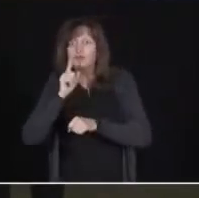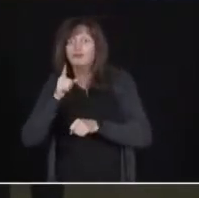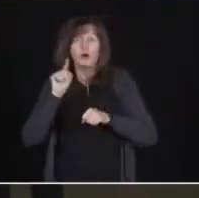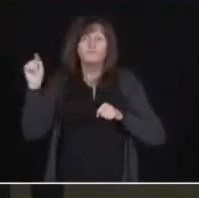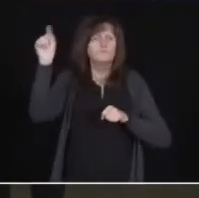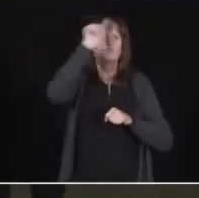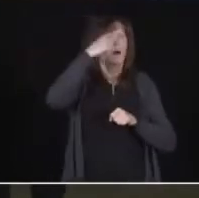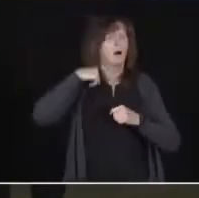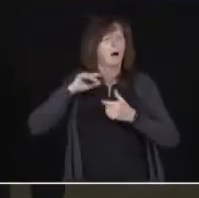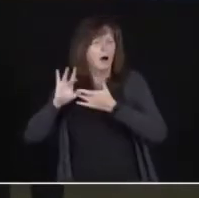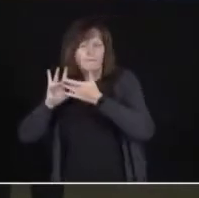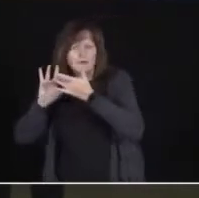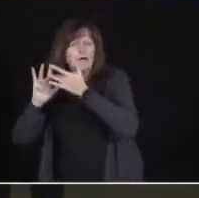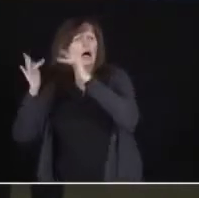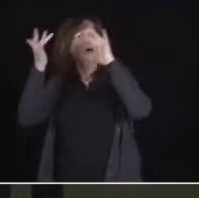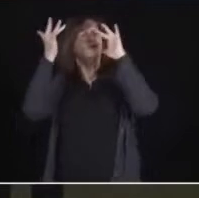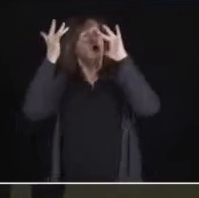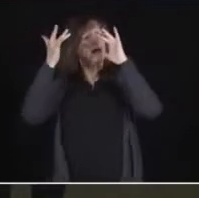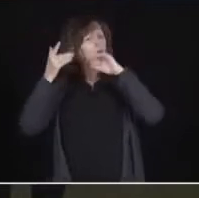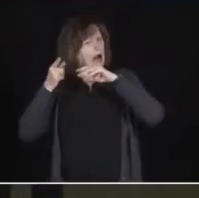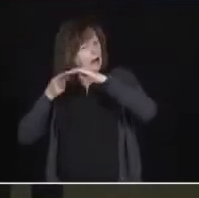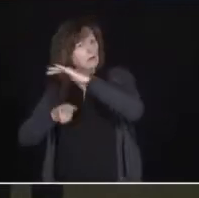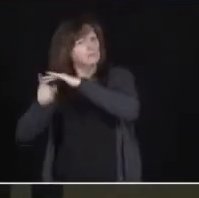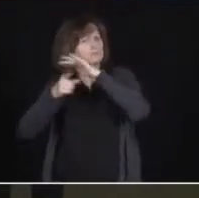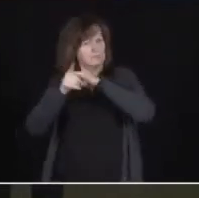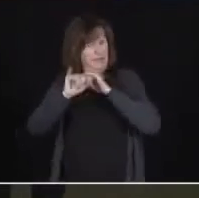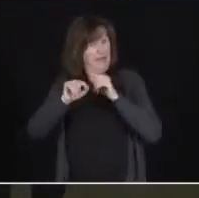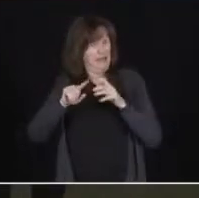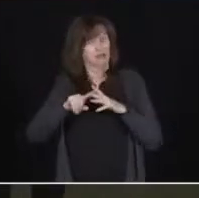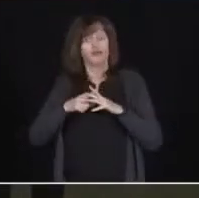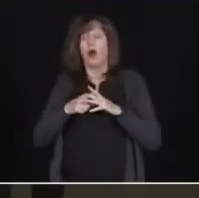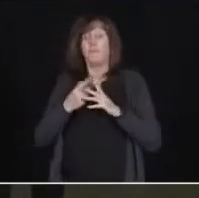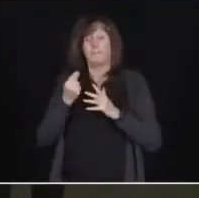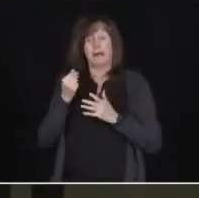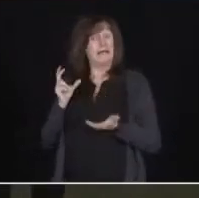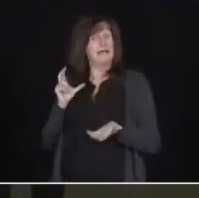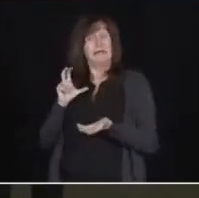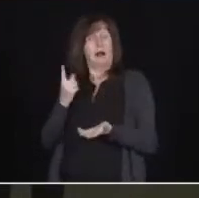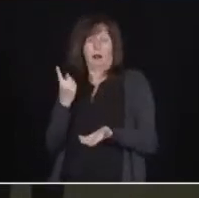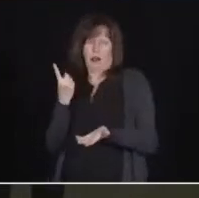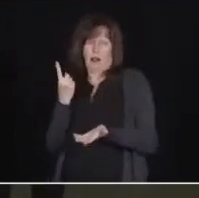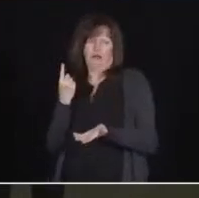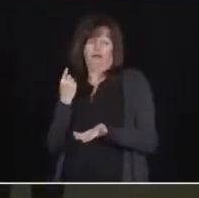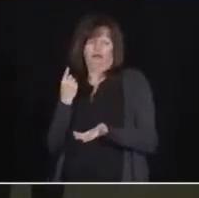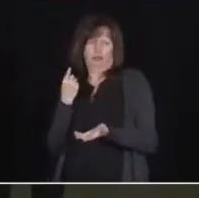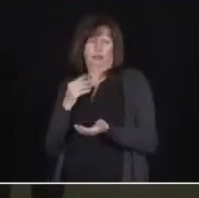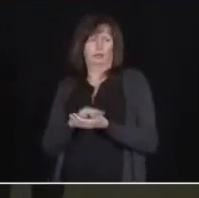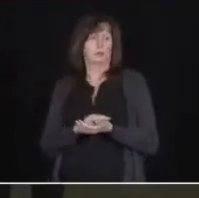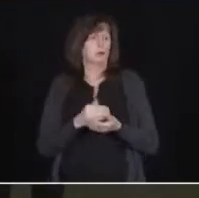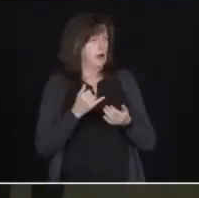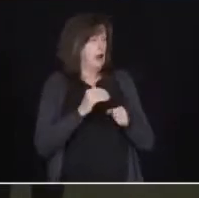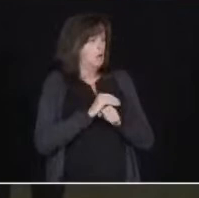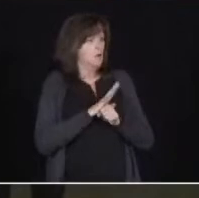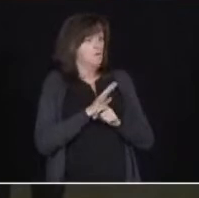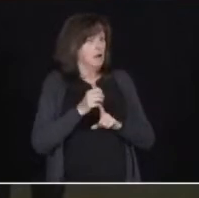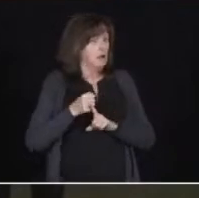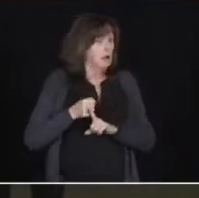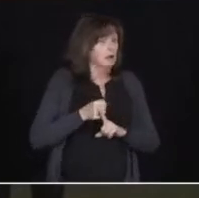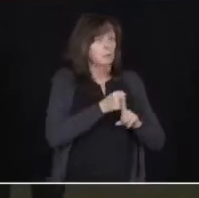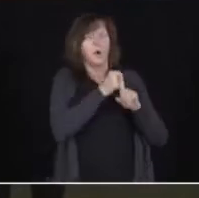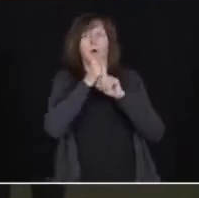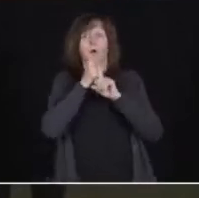communities. The pandemic has shown how absolutely critical these services are for millions of people and